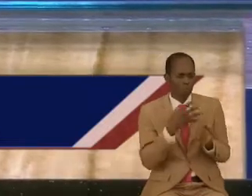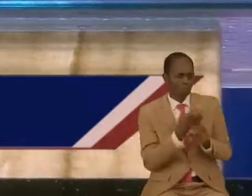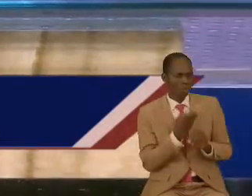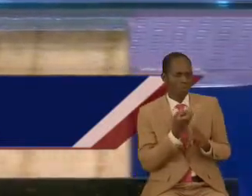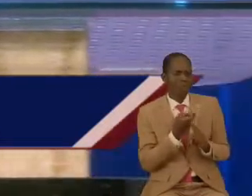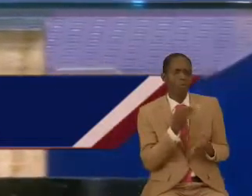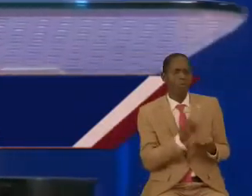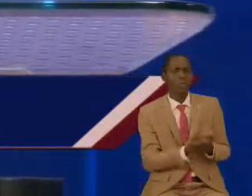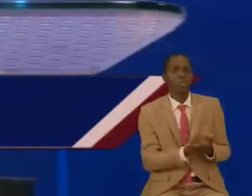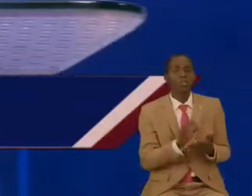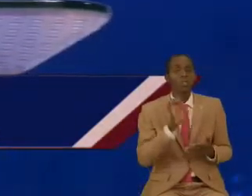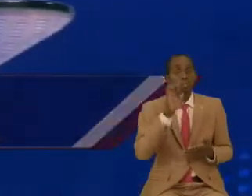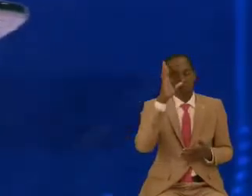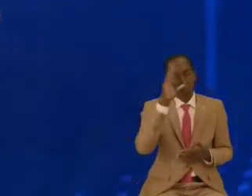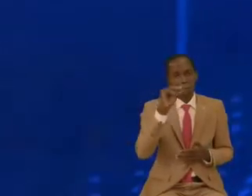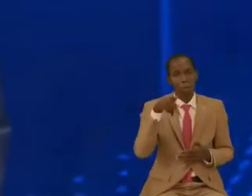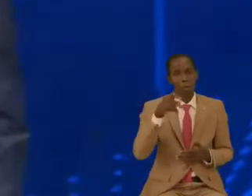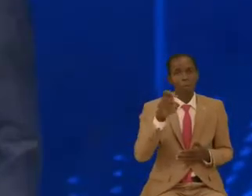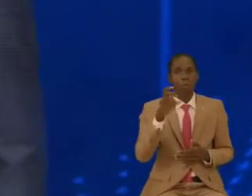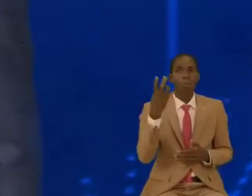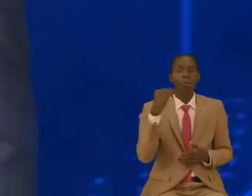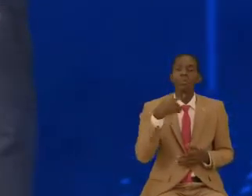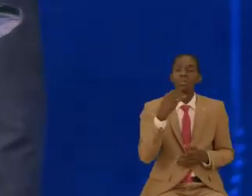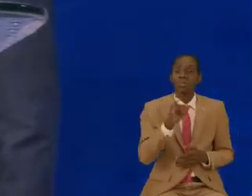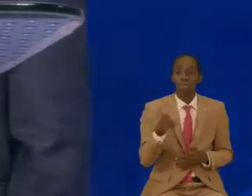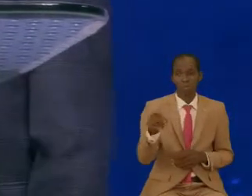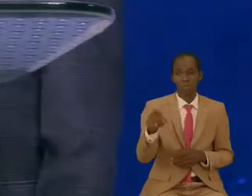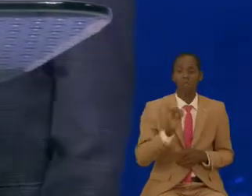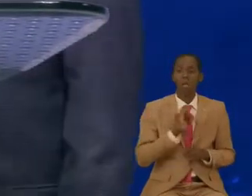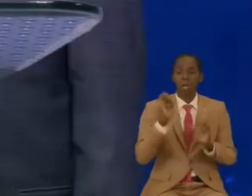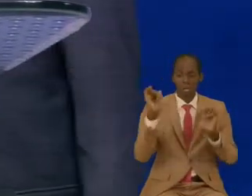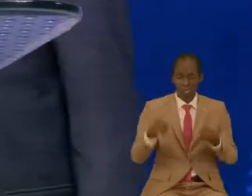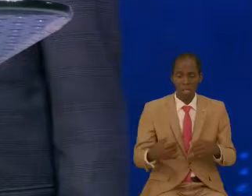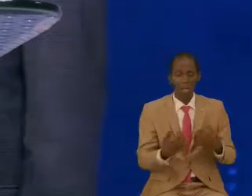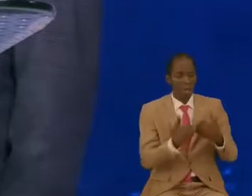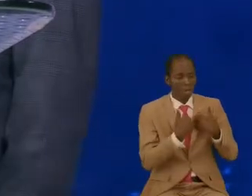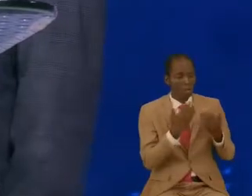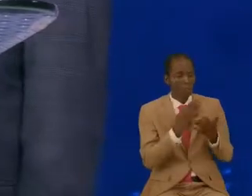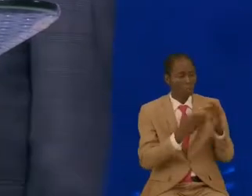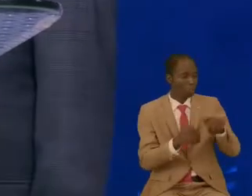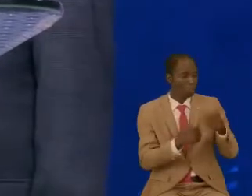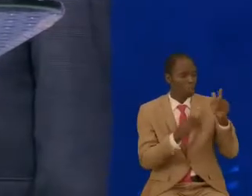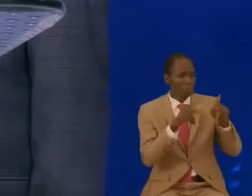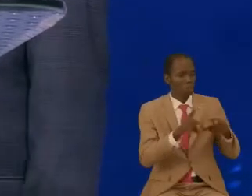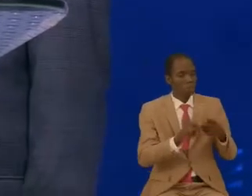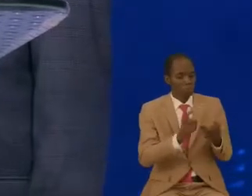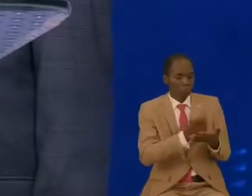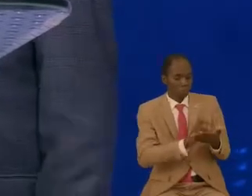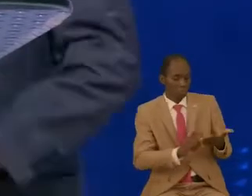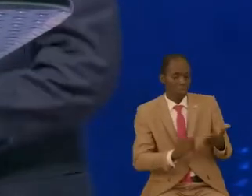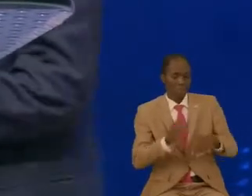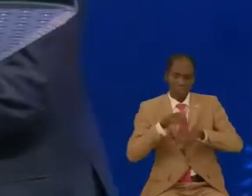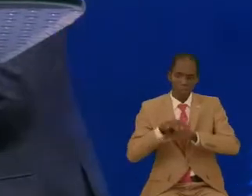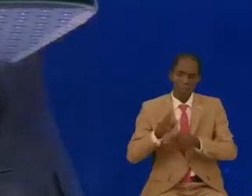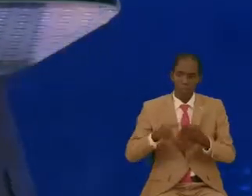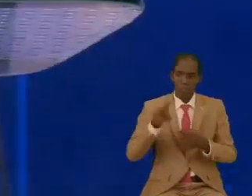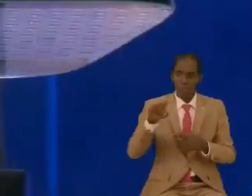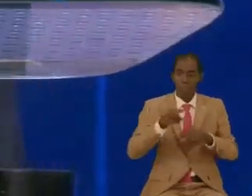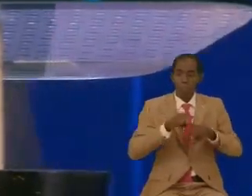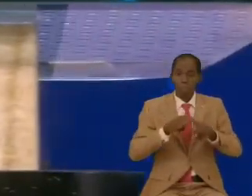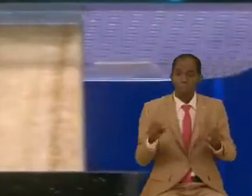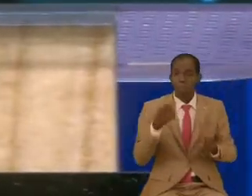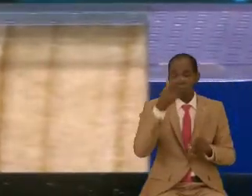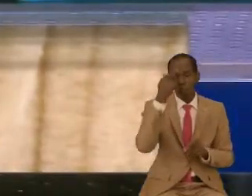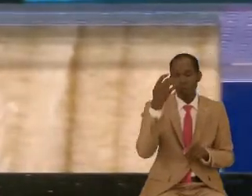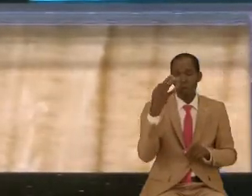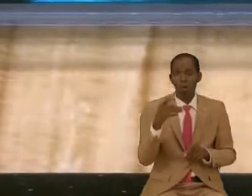was telling them, I could have had another person to write this and send it to you. But